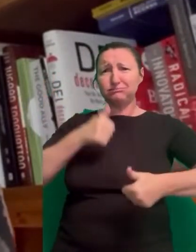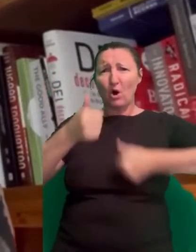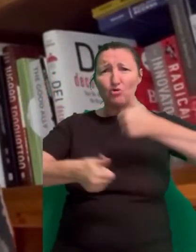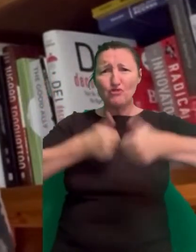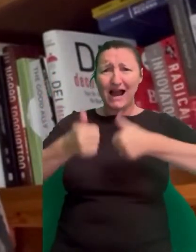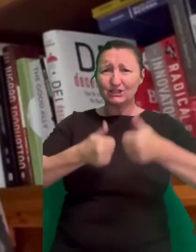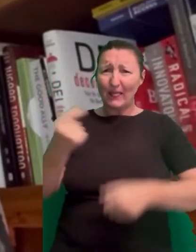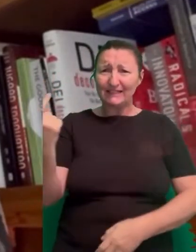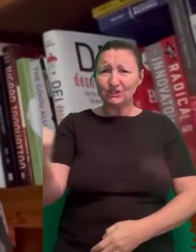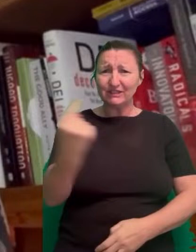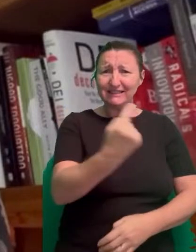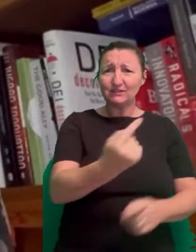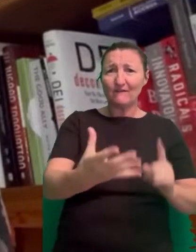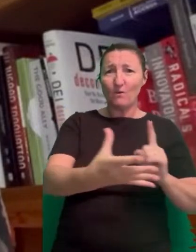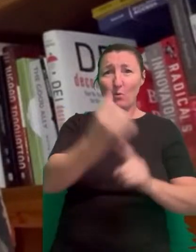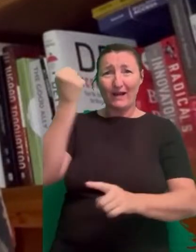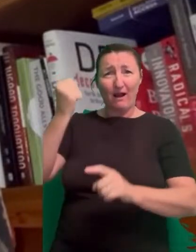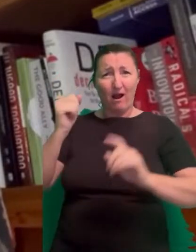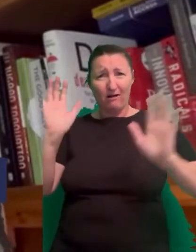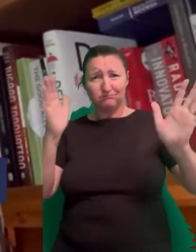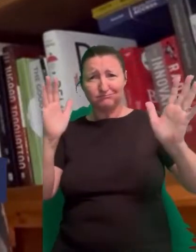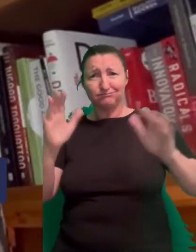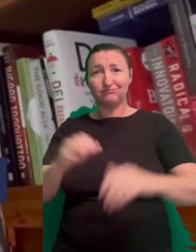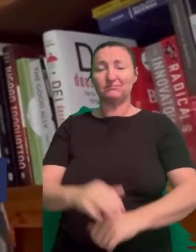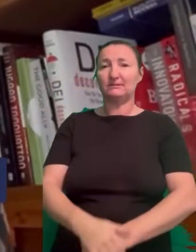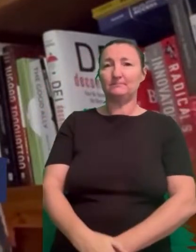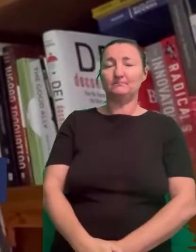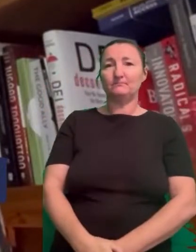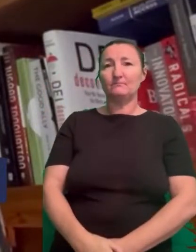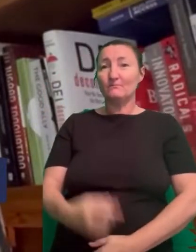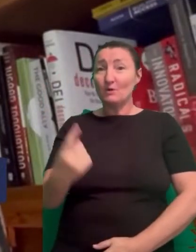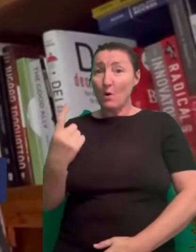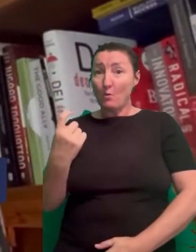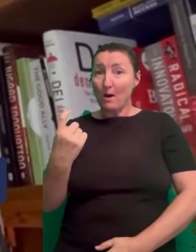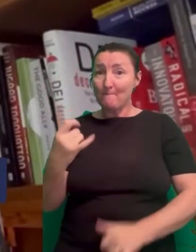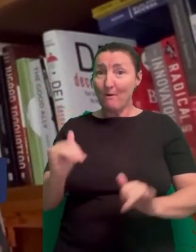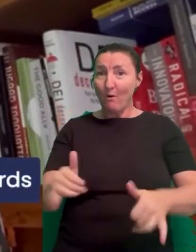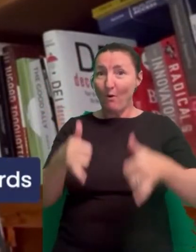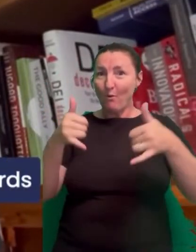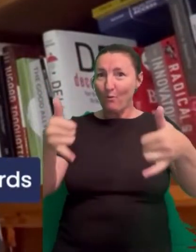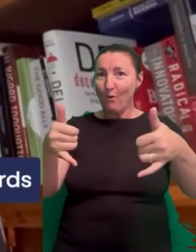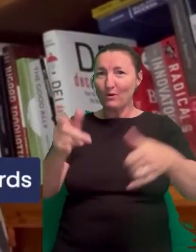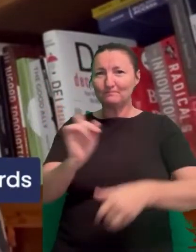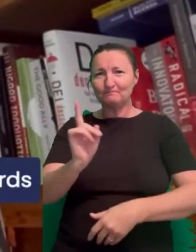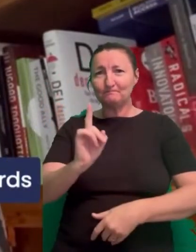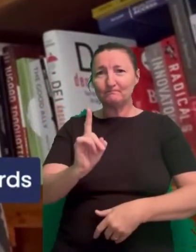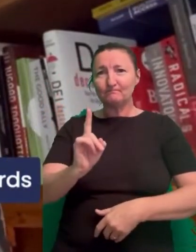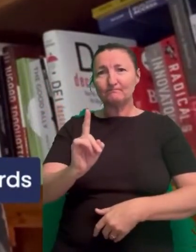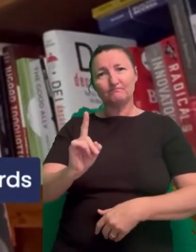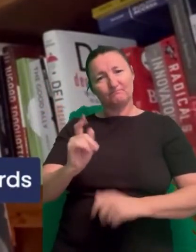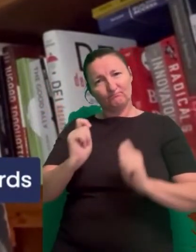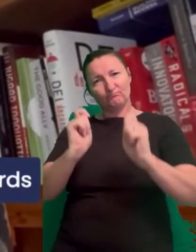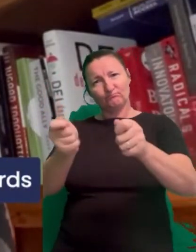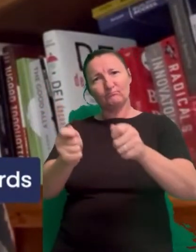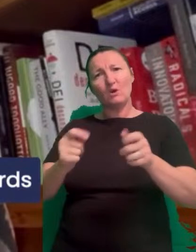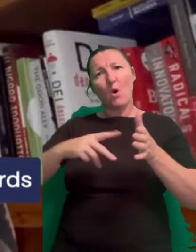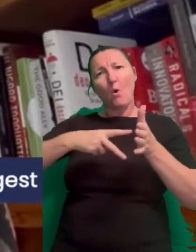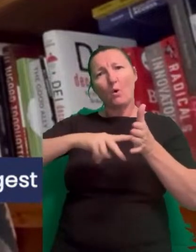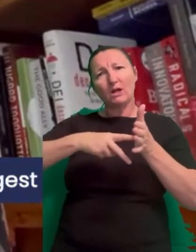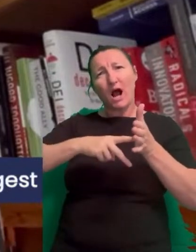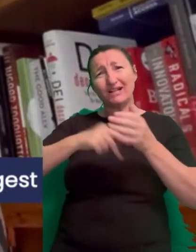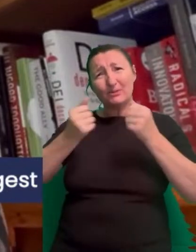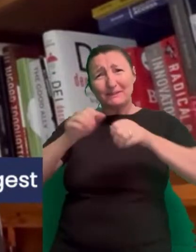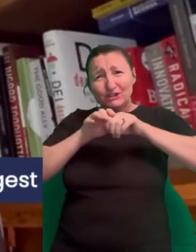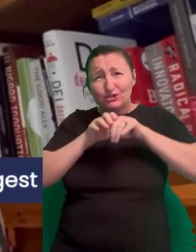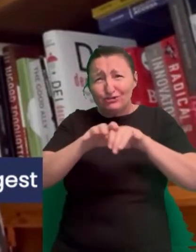congratulating each and every one of our winners here today. Now we have one additional award to give, and that's to the organisation that has shared the awards